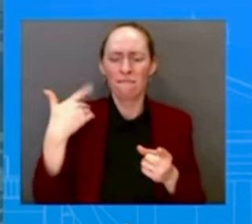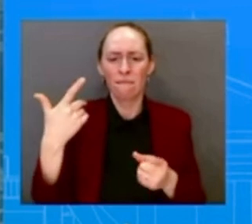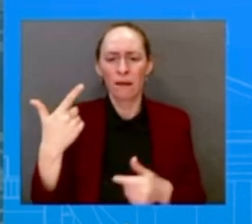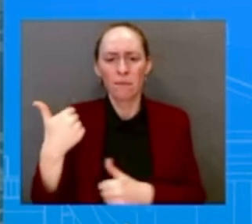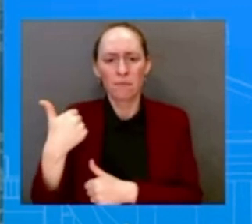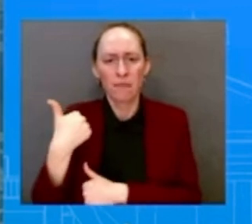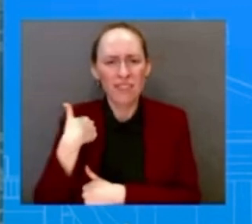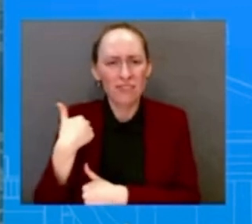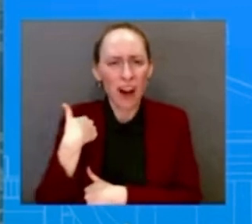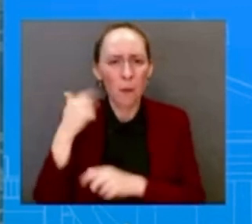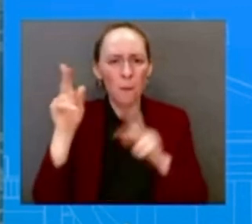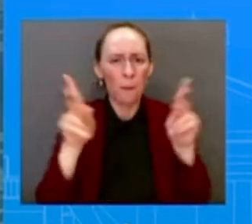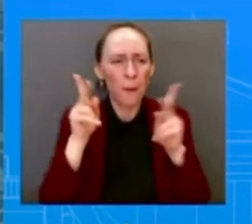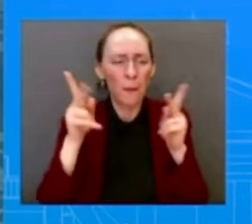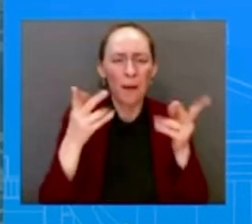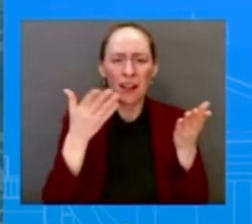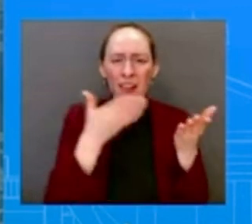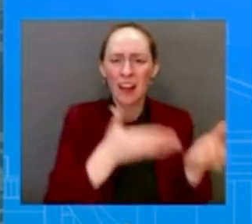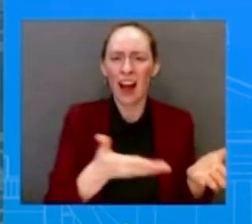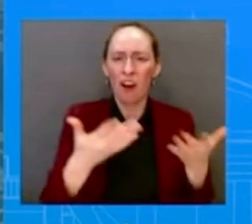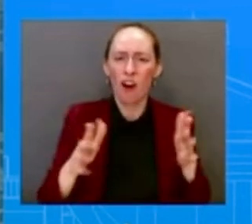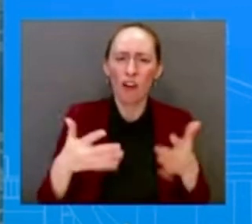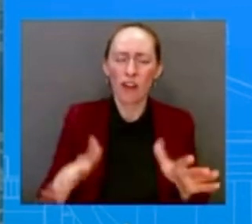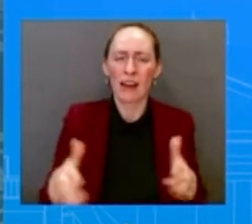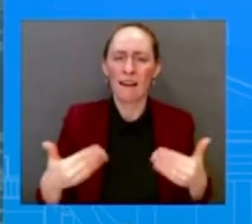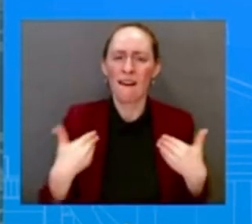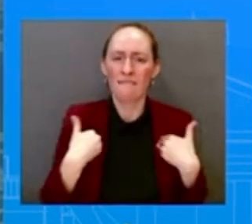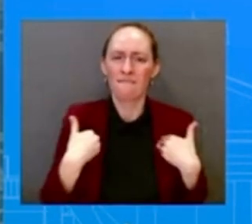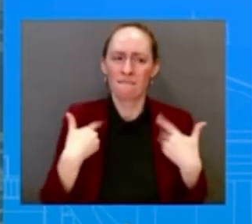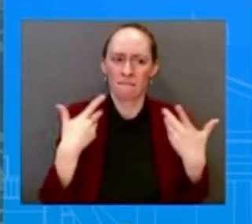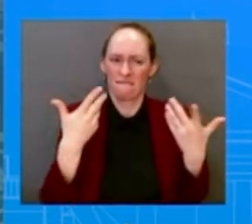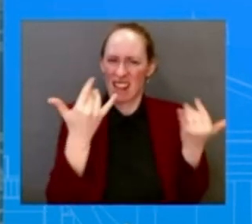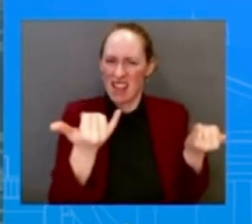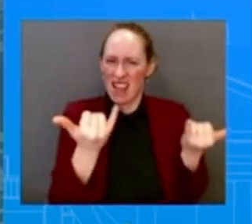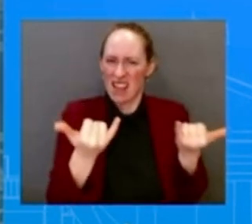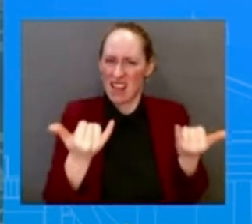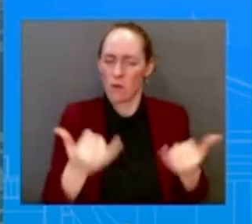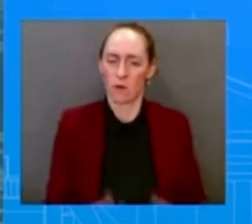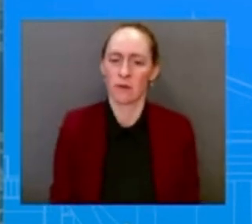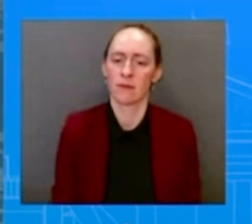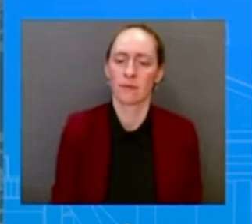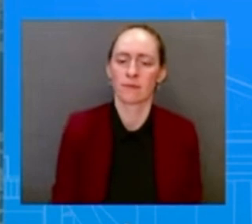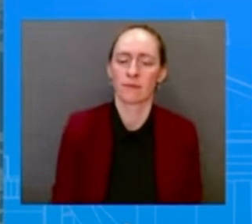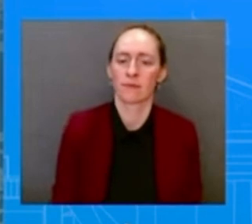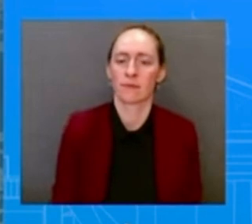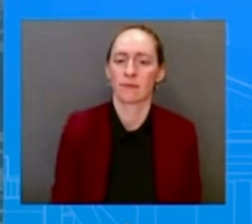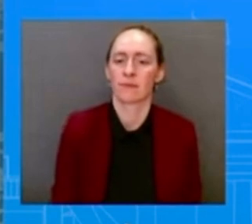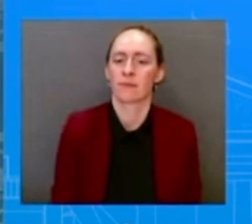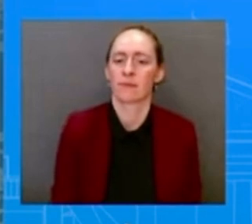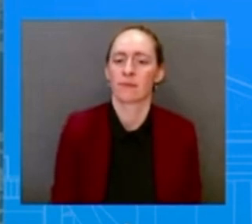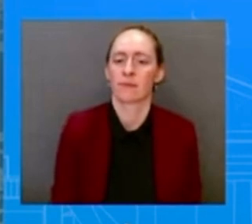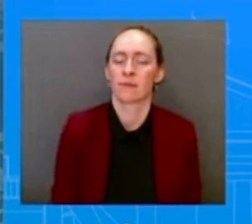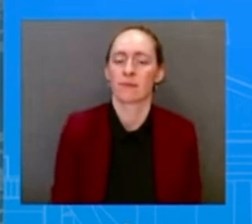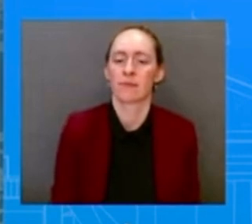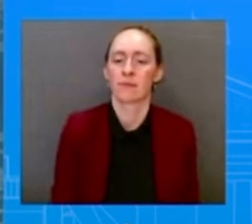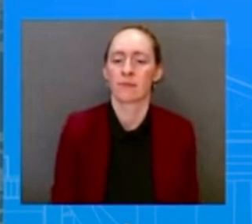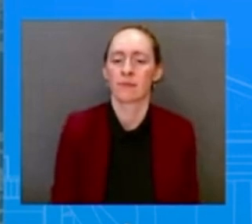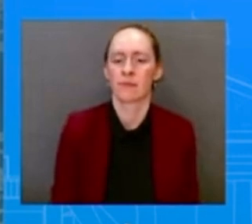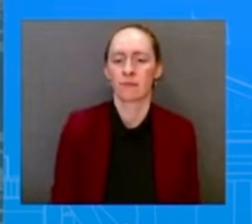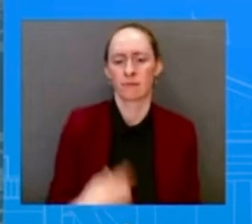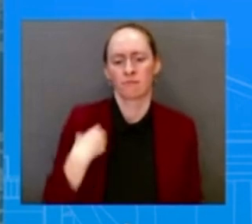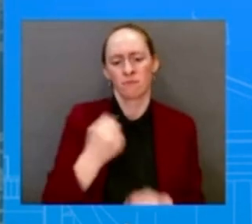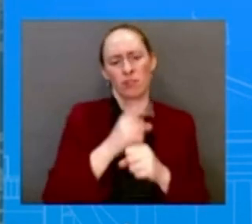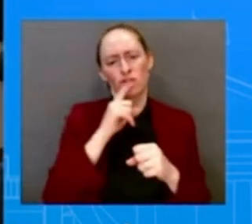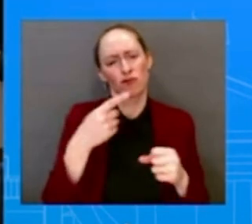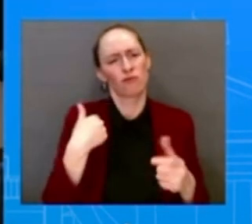again, we want to make sure that we're doing this in a appropriately through Turkish counterparts. Just really briefly on the visit by President Lula, can